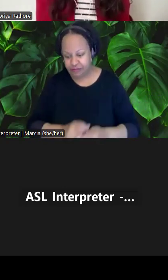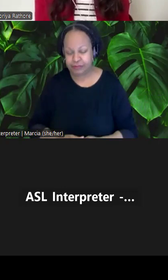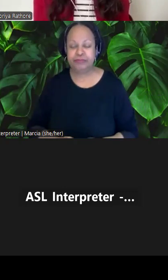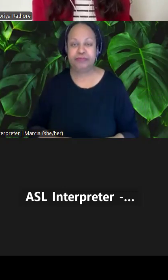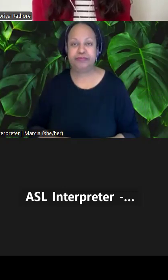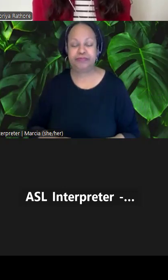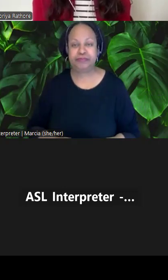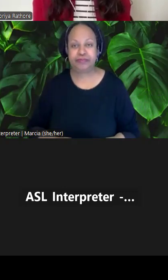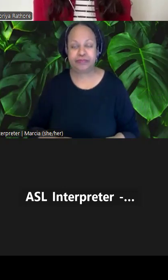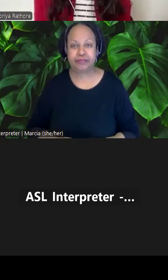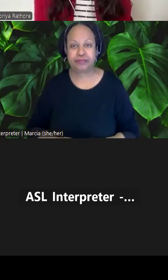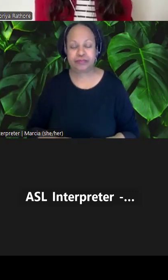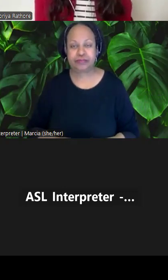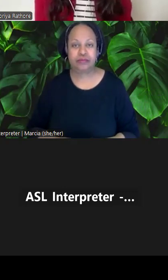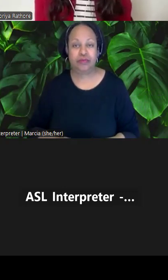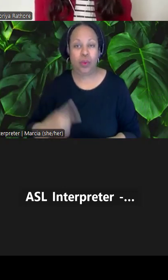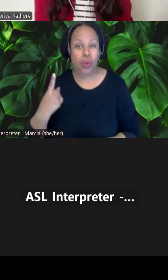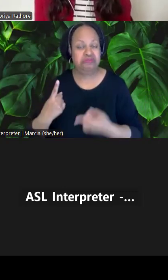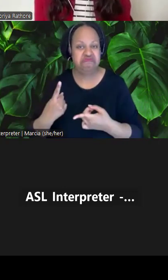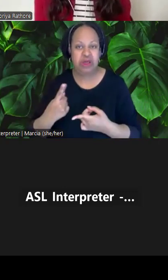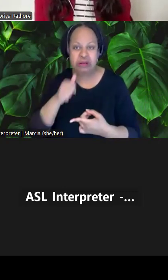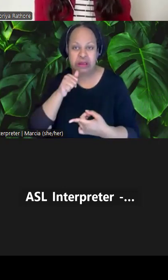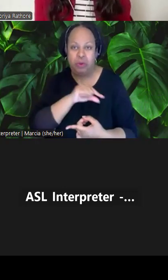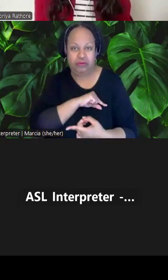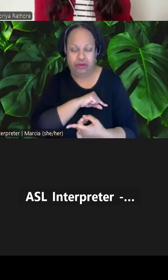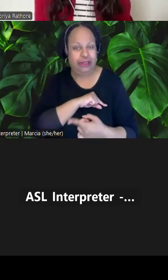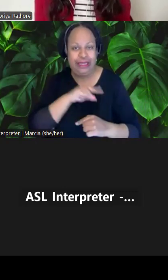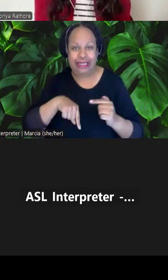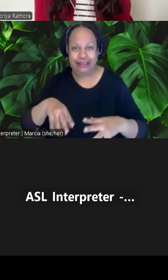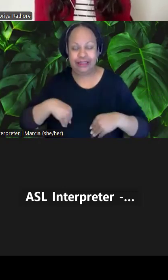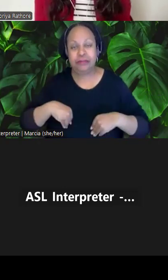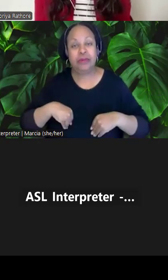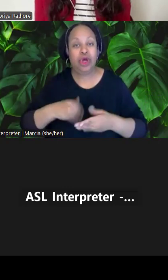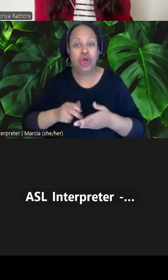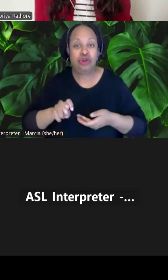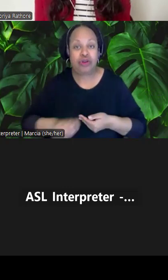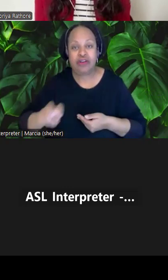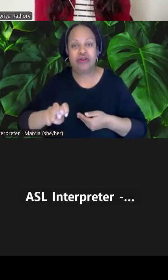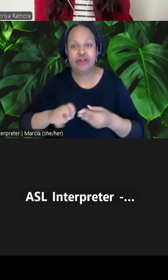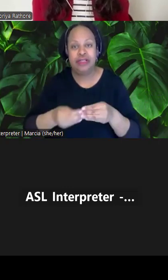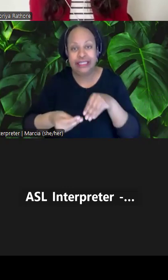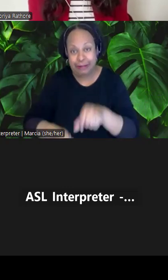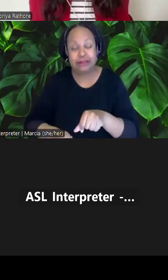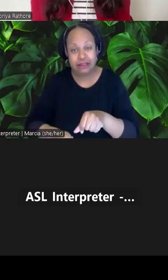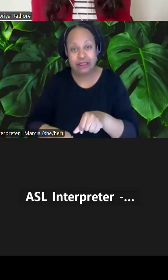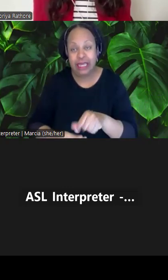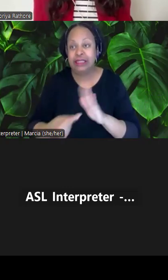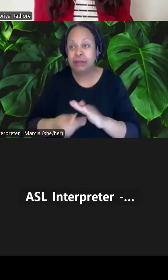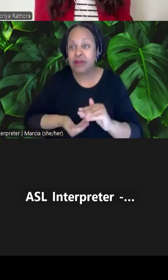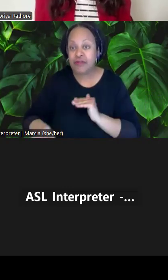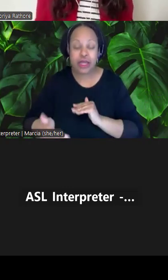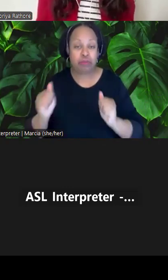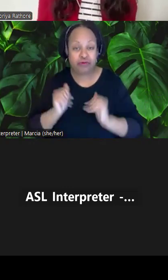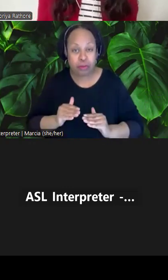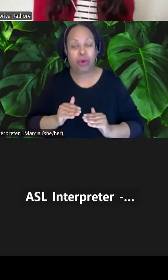Excuse me. One thing that is not eligible is travel expenses. So you can invite a performer or an artist